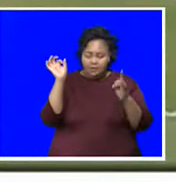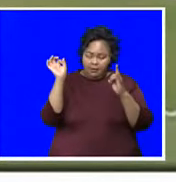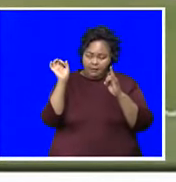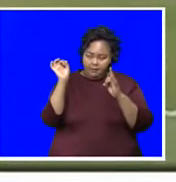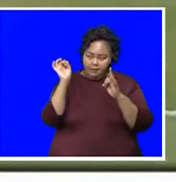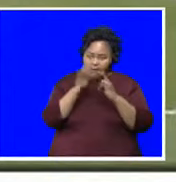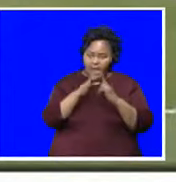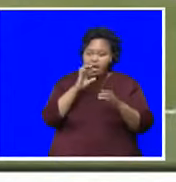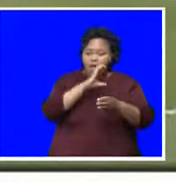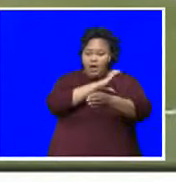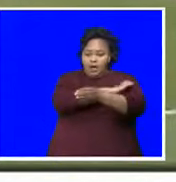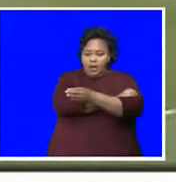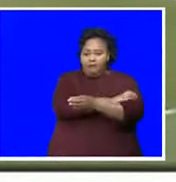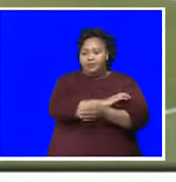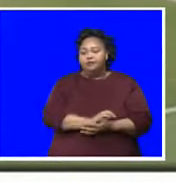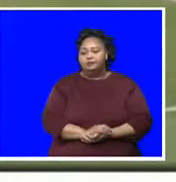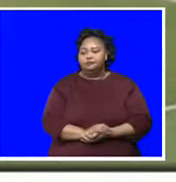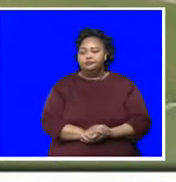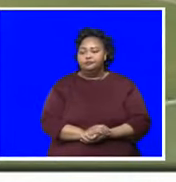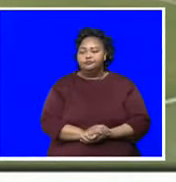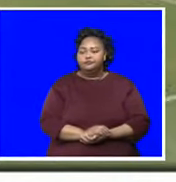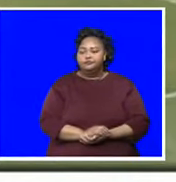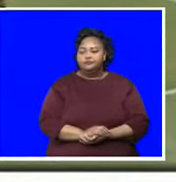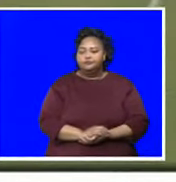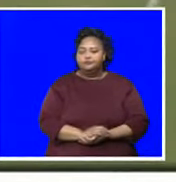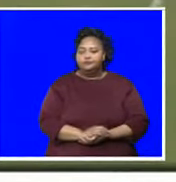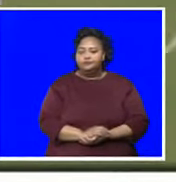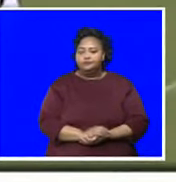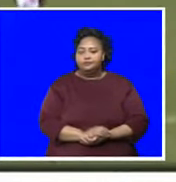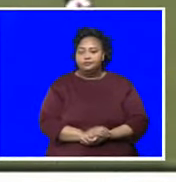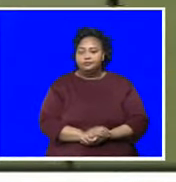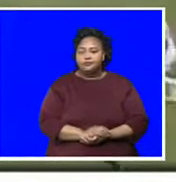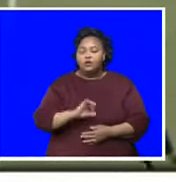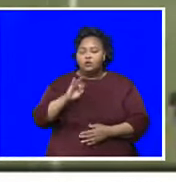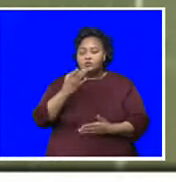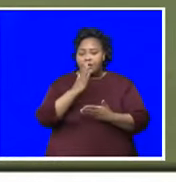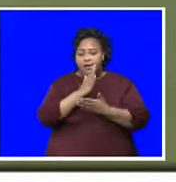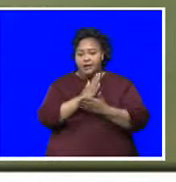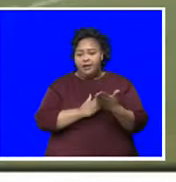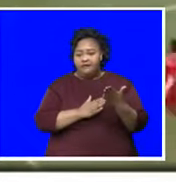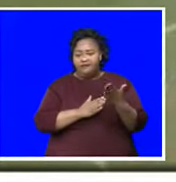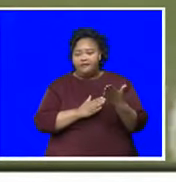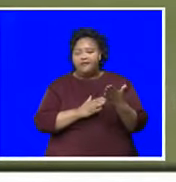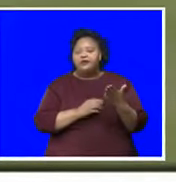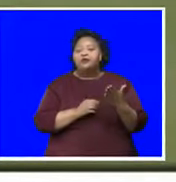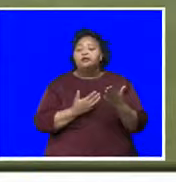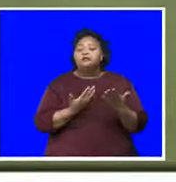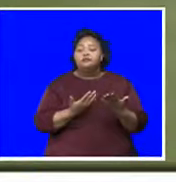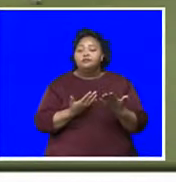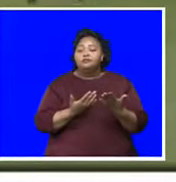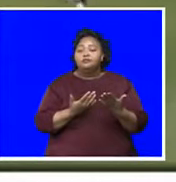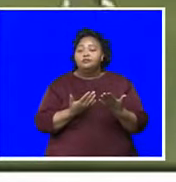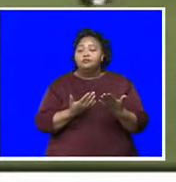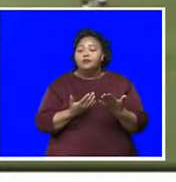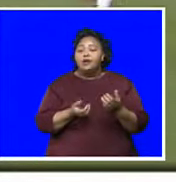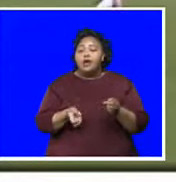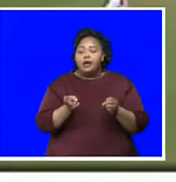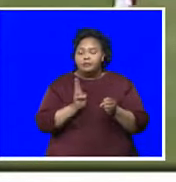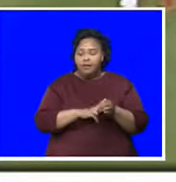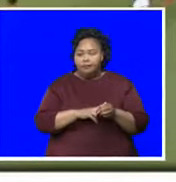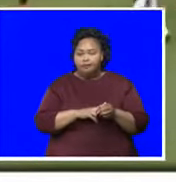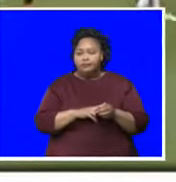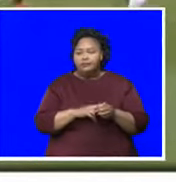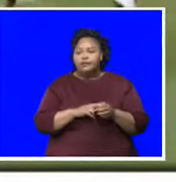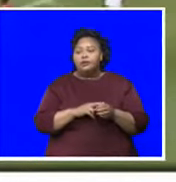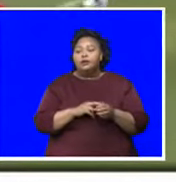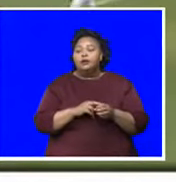captain of the team, obtained a score through a penalty. In the second half, the boys continued where they had left off when